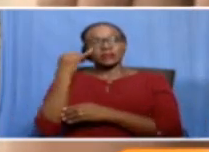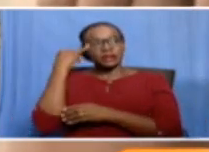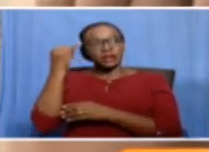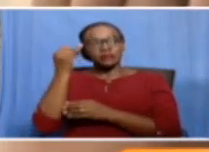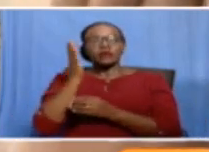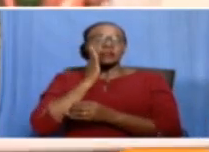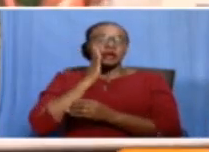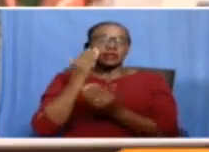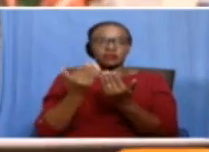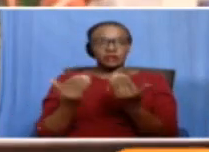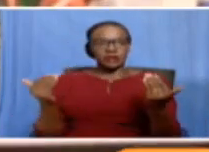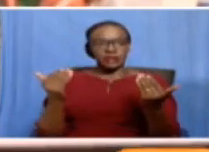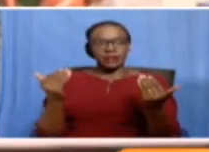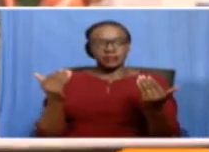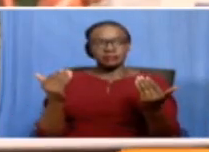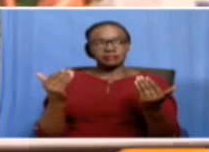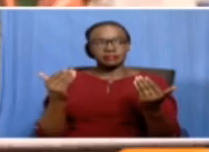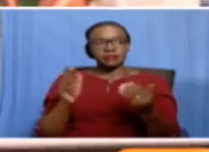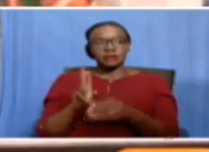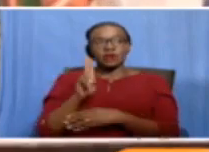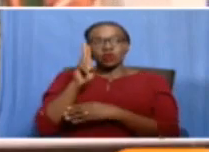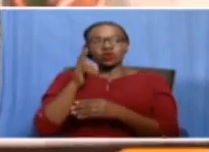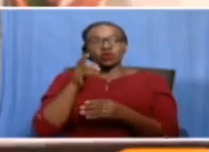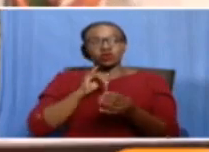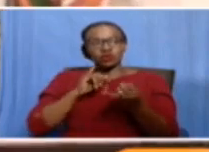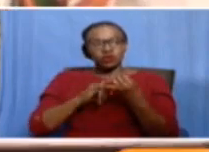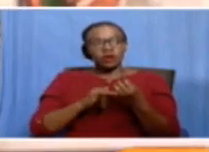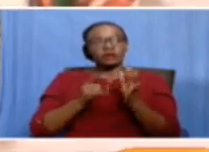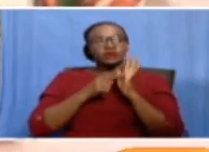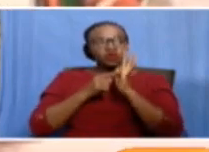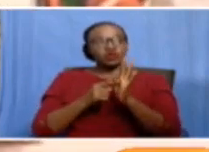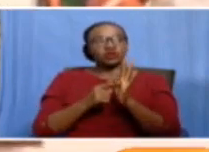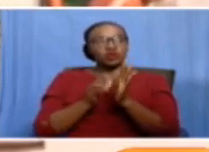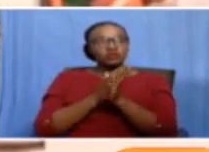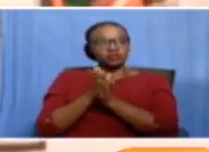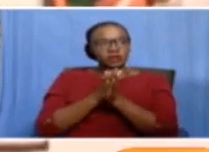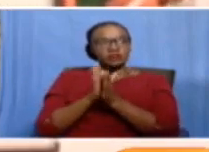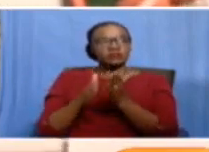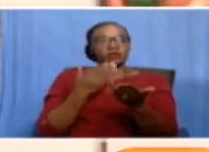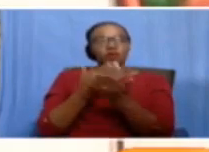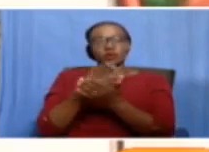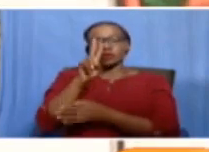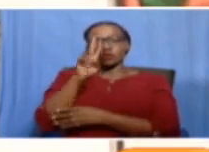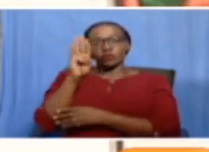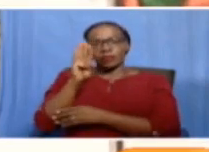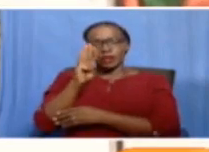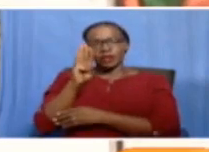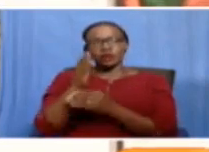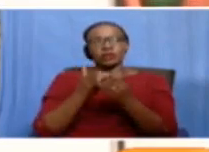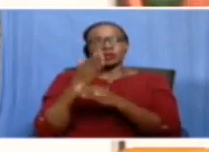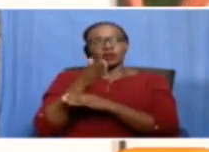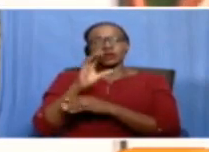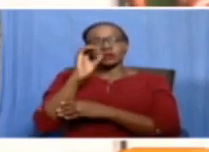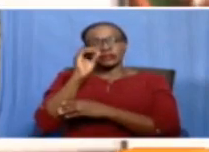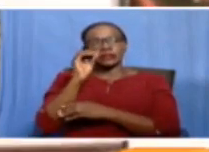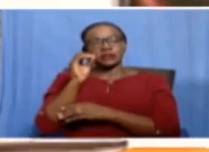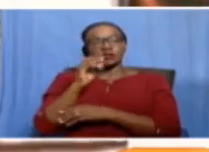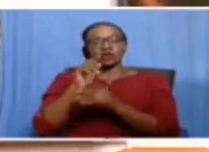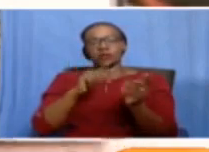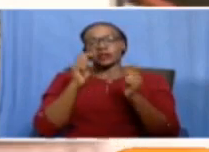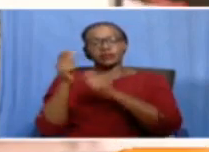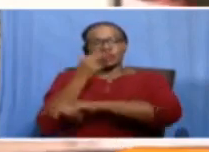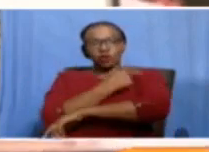Children. Mrs. Kenyatta showed her guests artistic impressions of the proposed 2 billion shilling Beyond Zero Model Referral